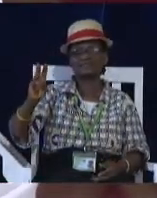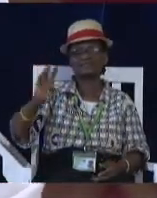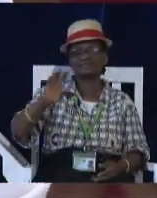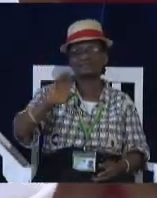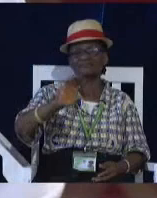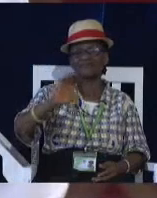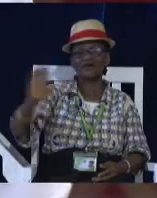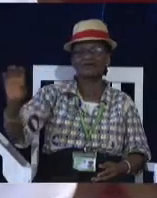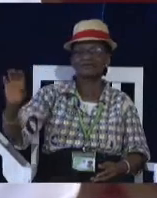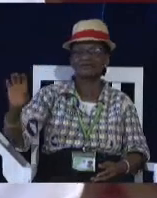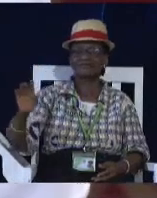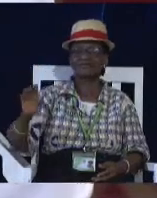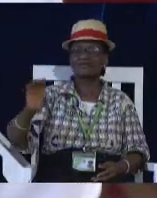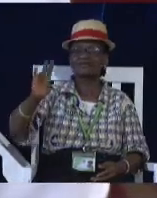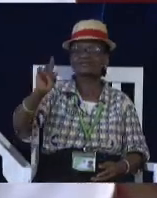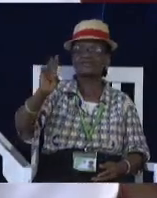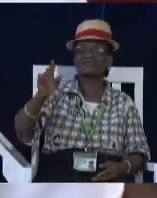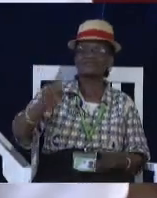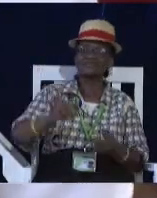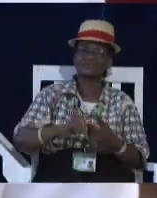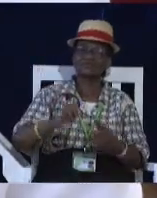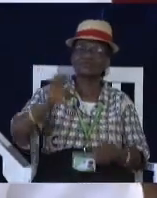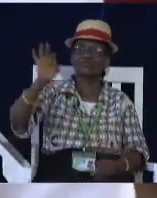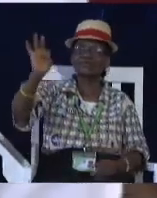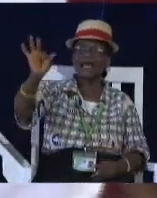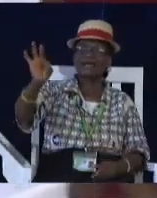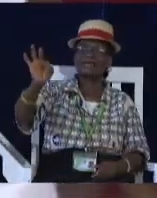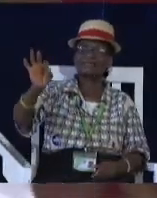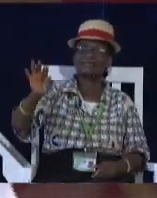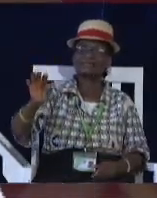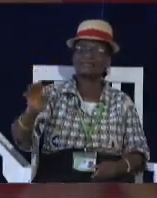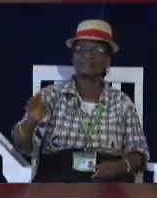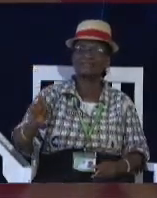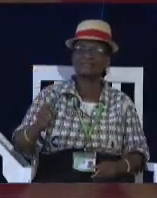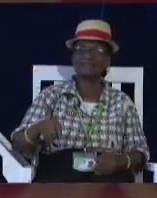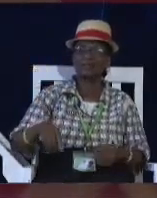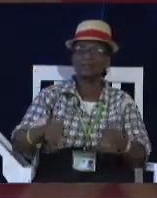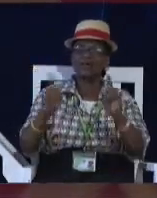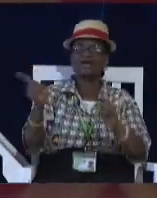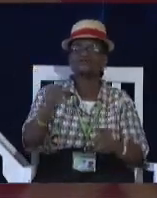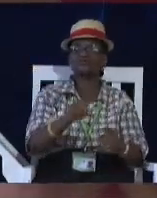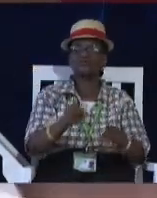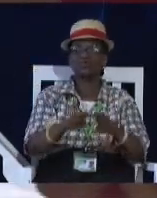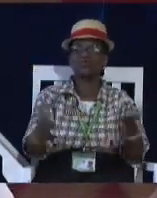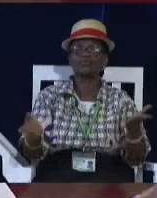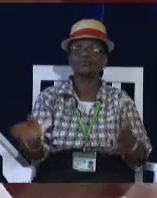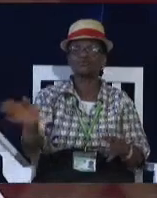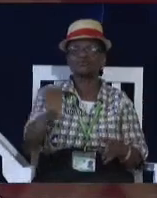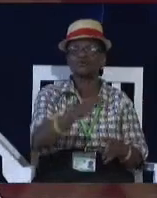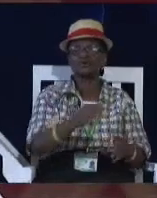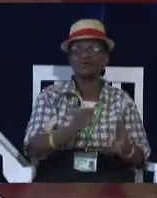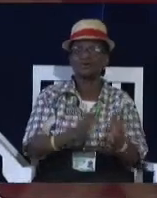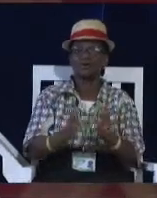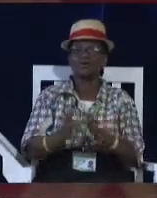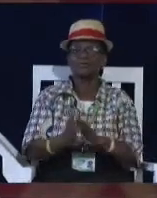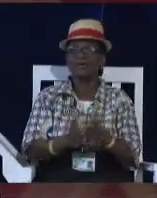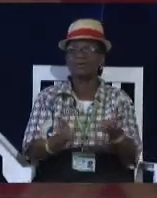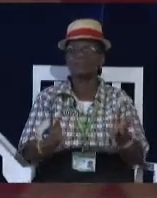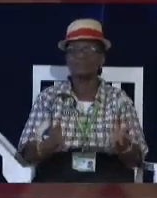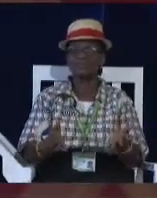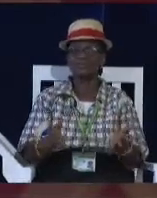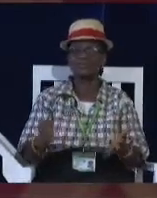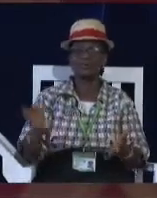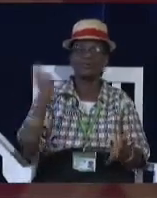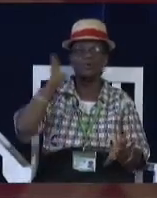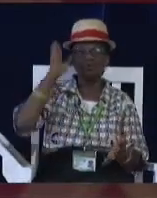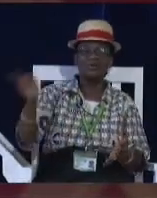from verse 17 to 19. And while you are opening your Bibles, will you please help me give the